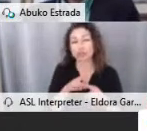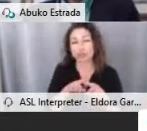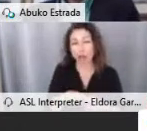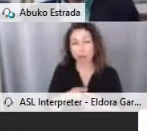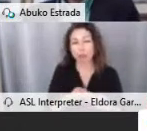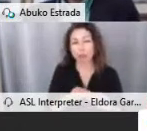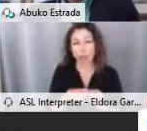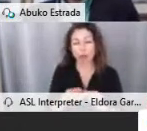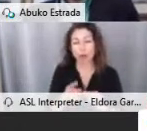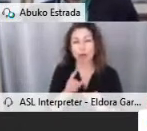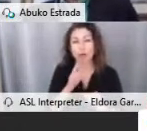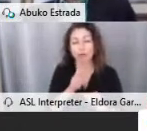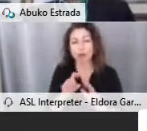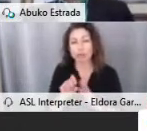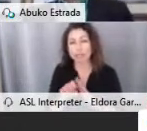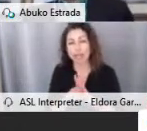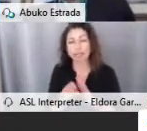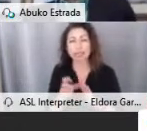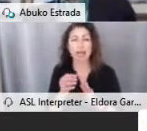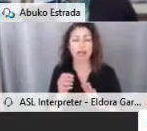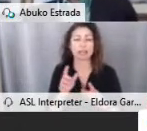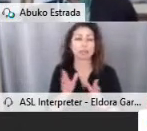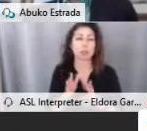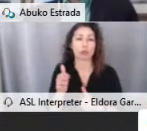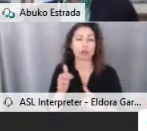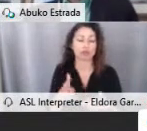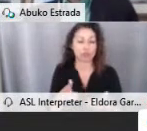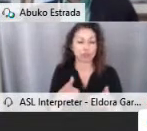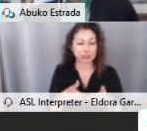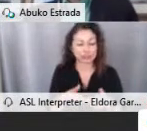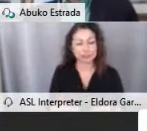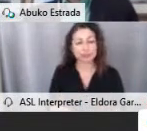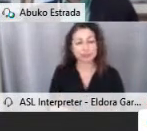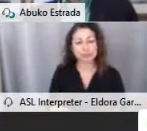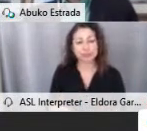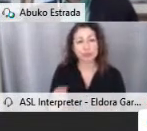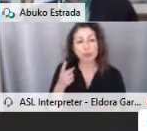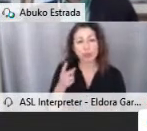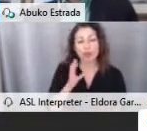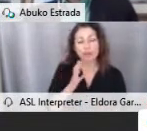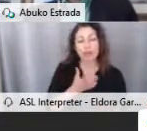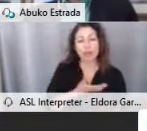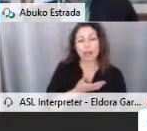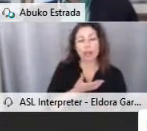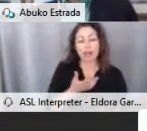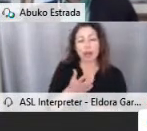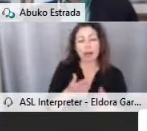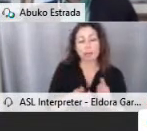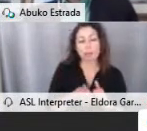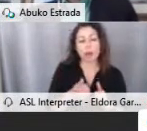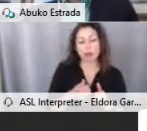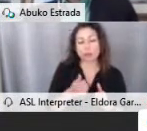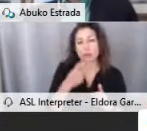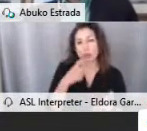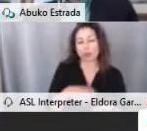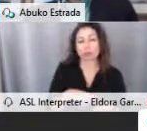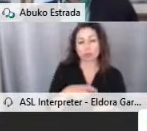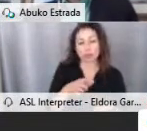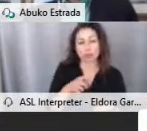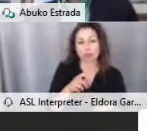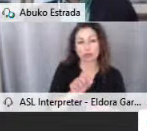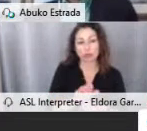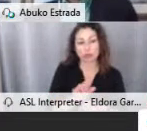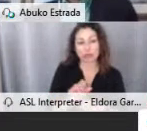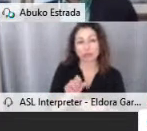states and even smaller regions. One of our most notable works in health